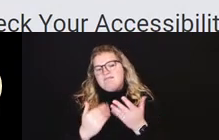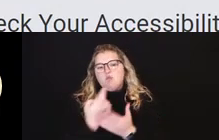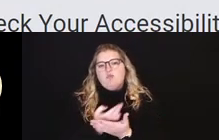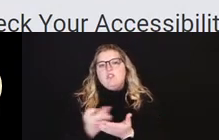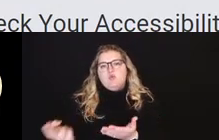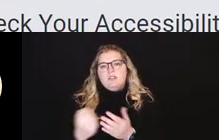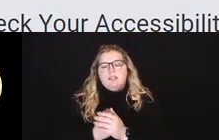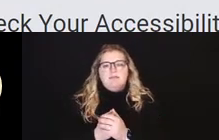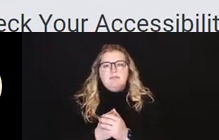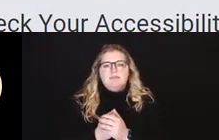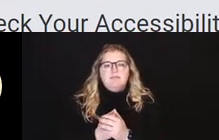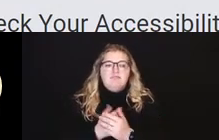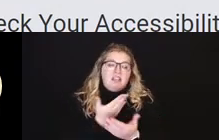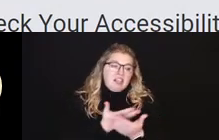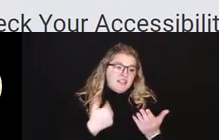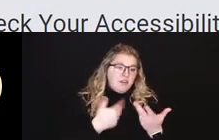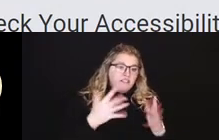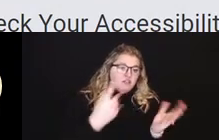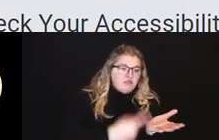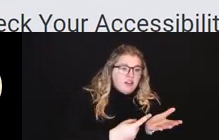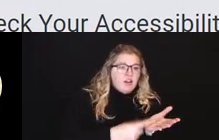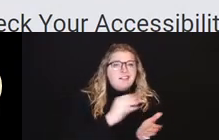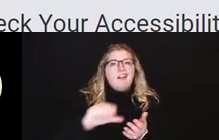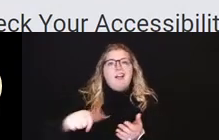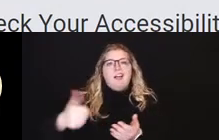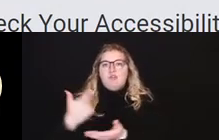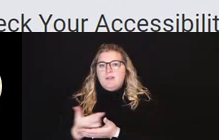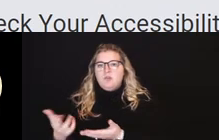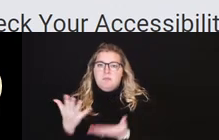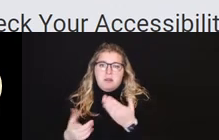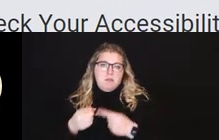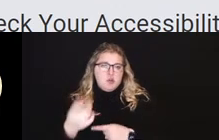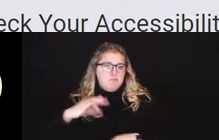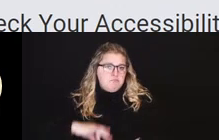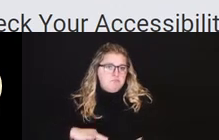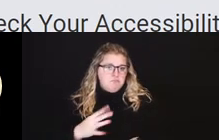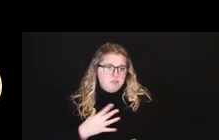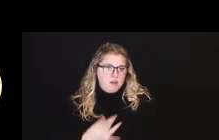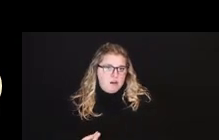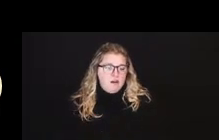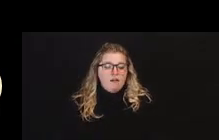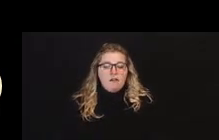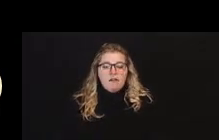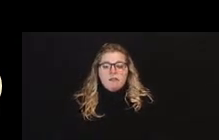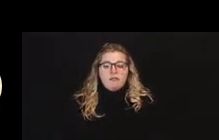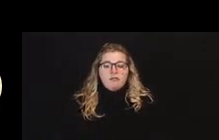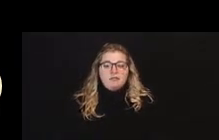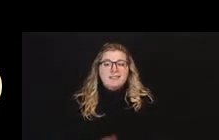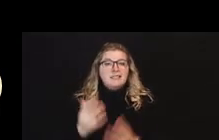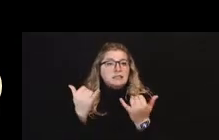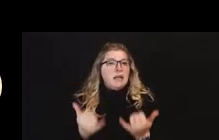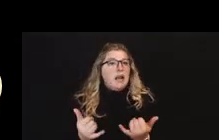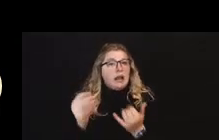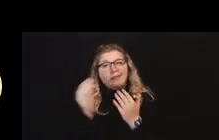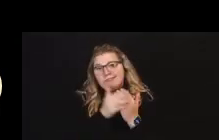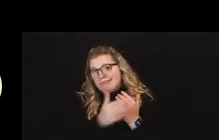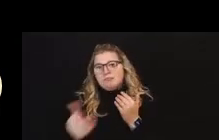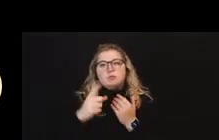things we've talked about, and then again, maybe some other resources that you might find useful. So you are welcome to reference that, not just today, but into the